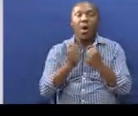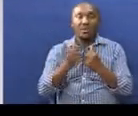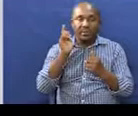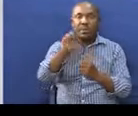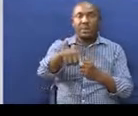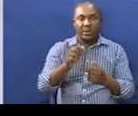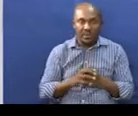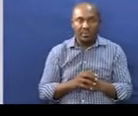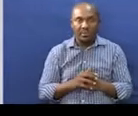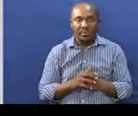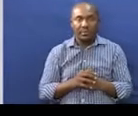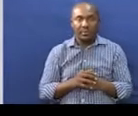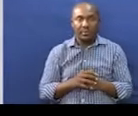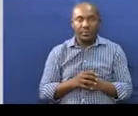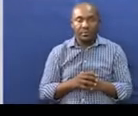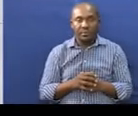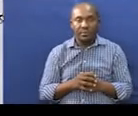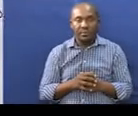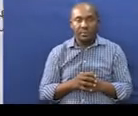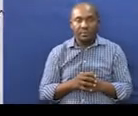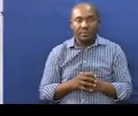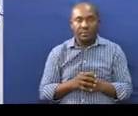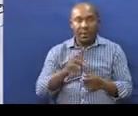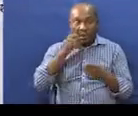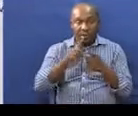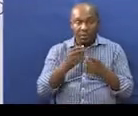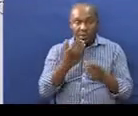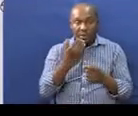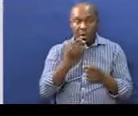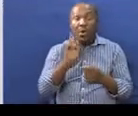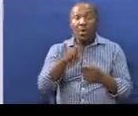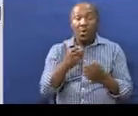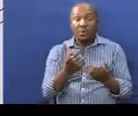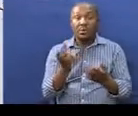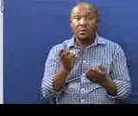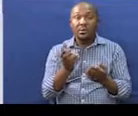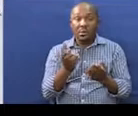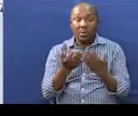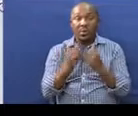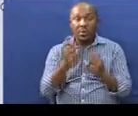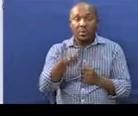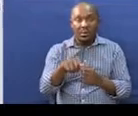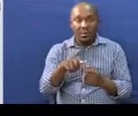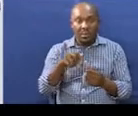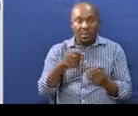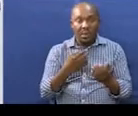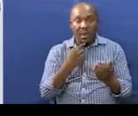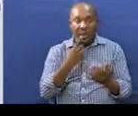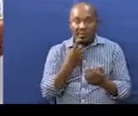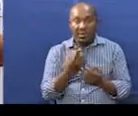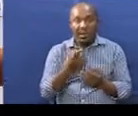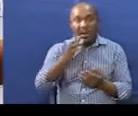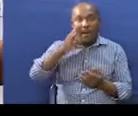Reducing sugar was present. As I have said, the Benedict solution is blue in color. If there